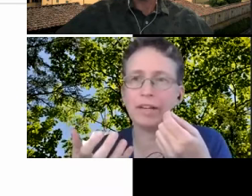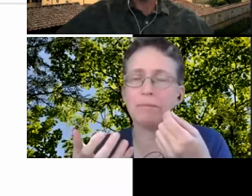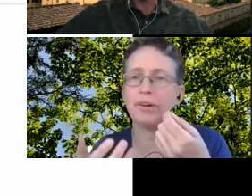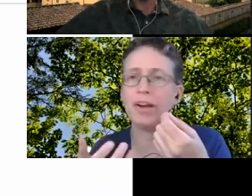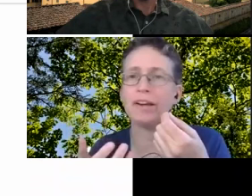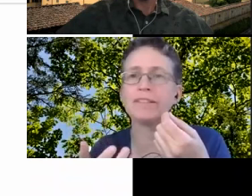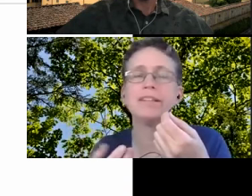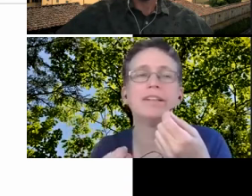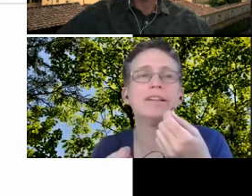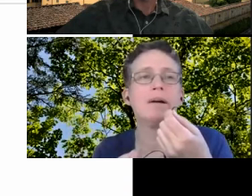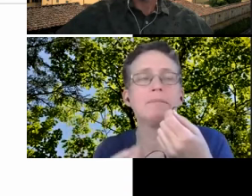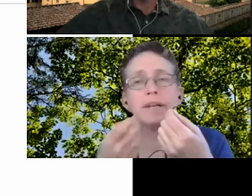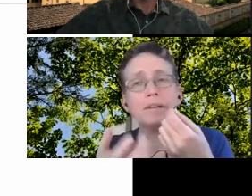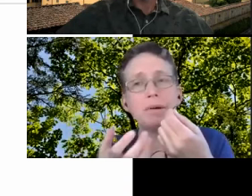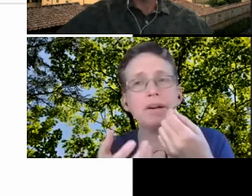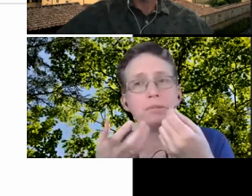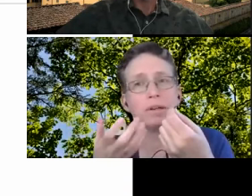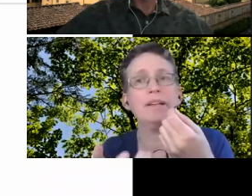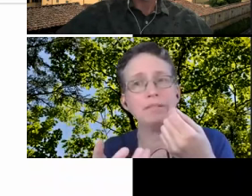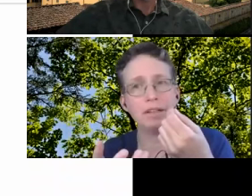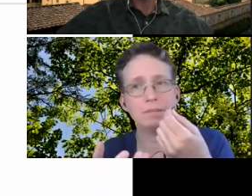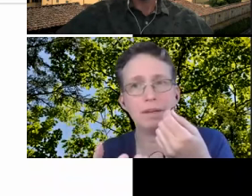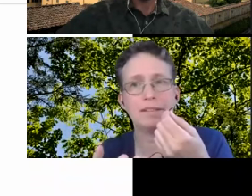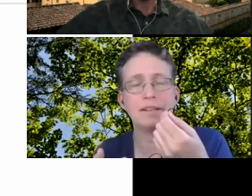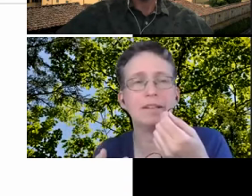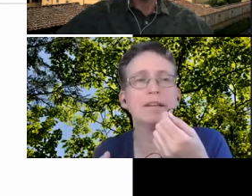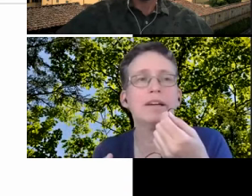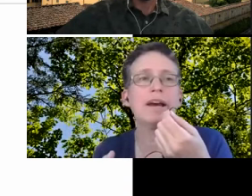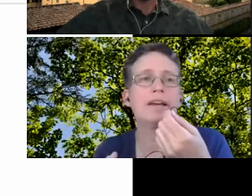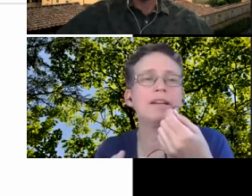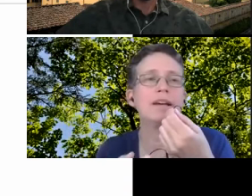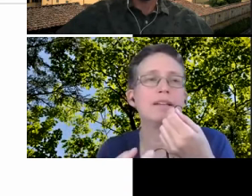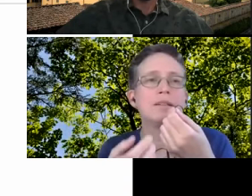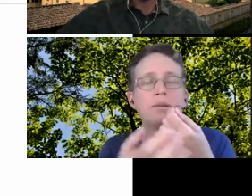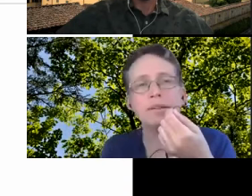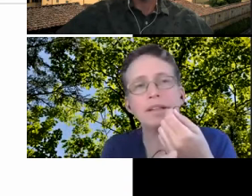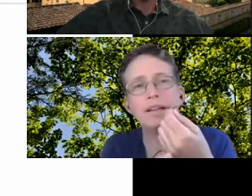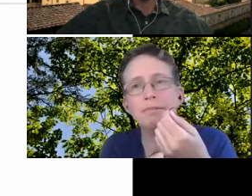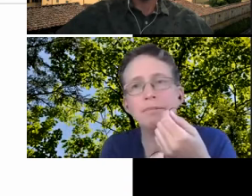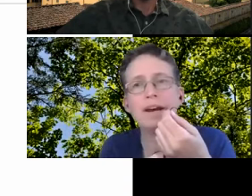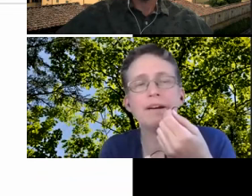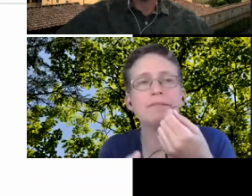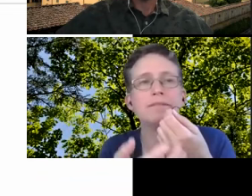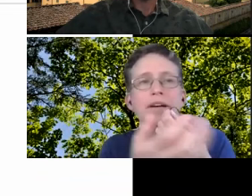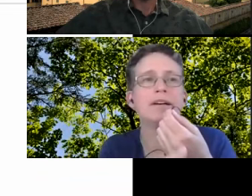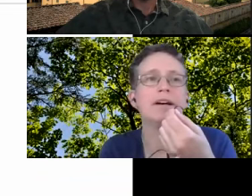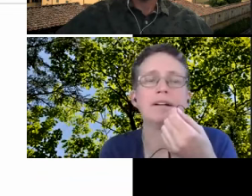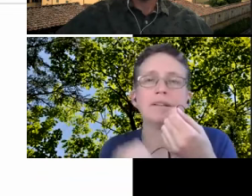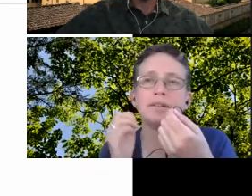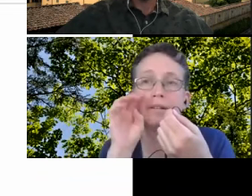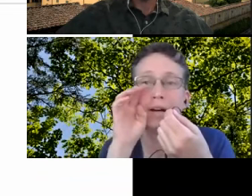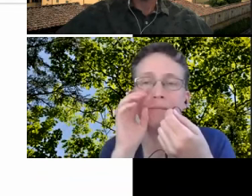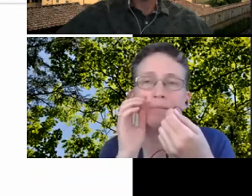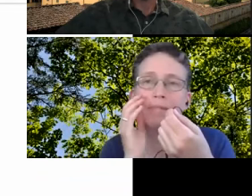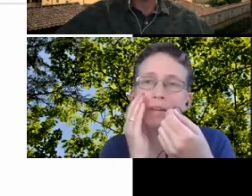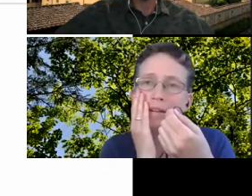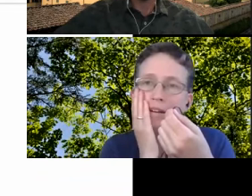in your neighborhood or not? But another part is, what kind of green space is it? And so on the left, we have a